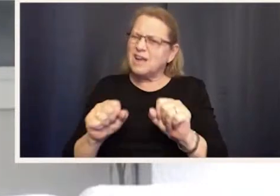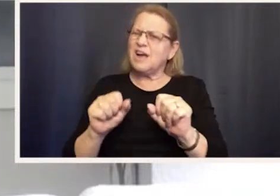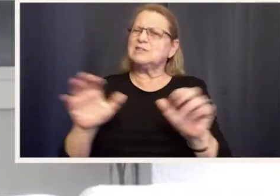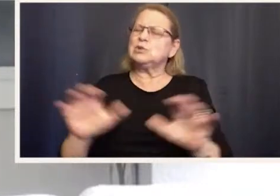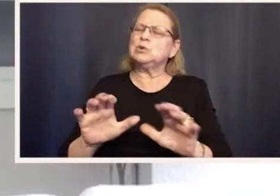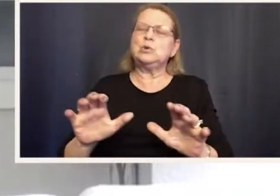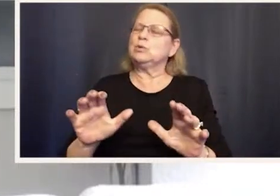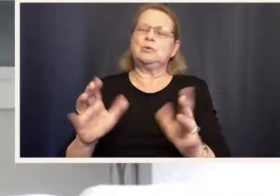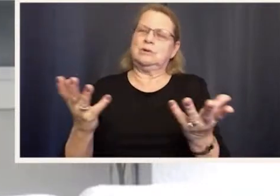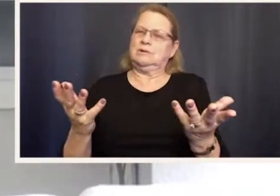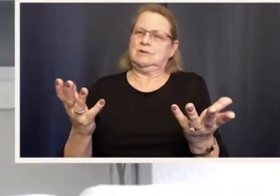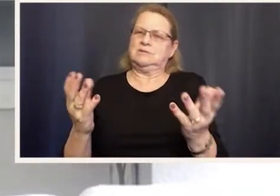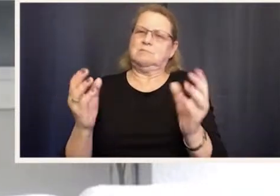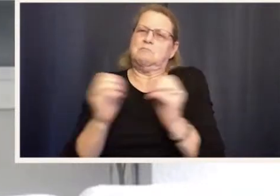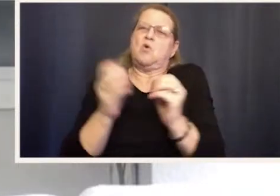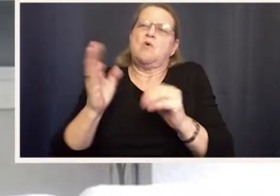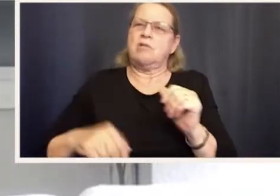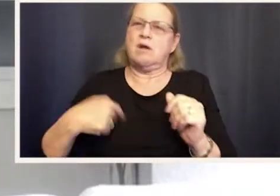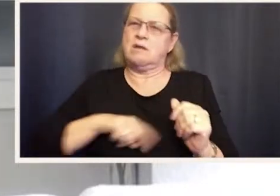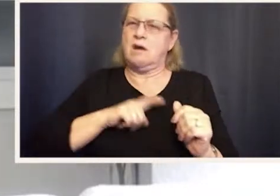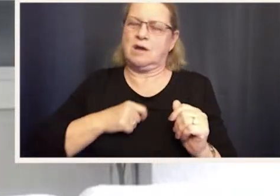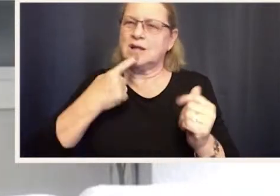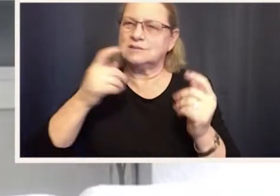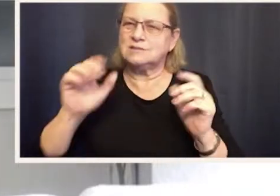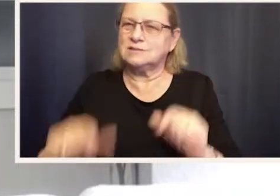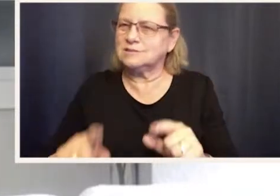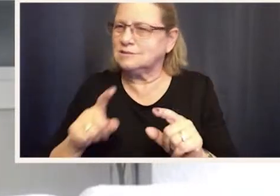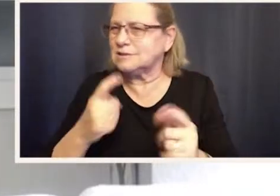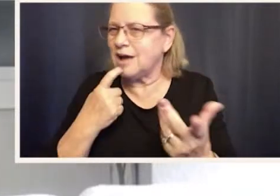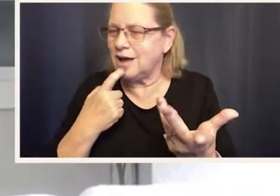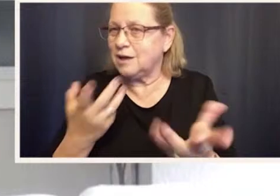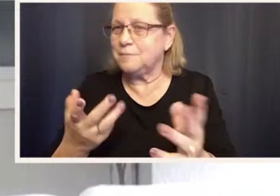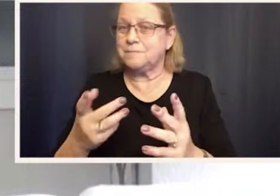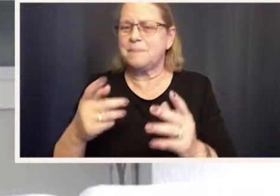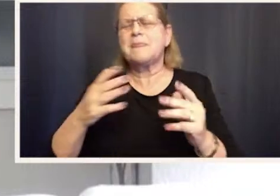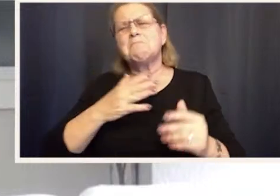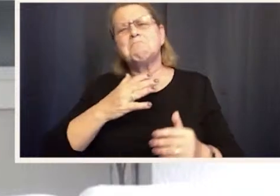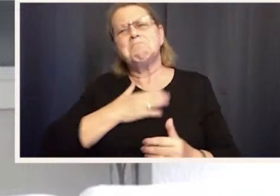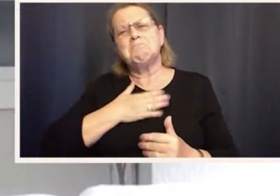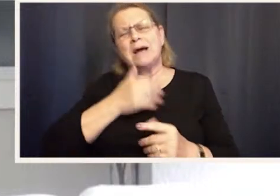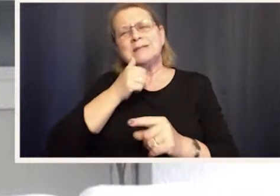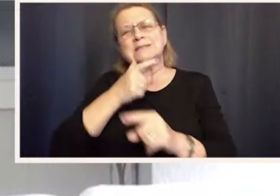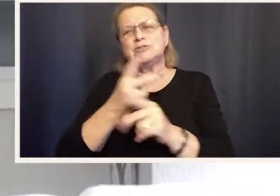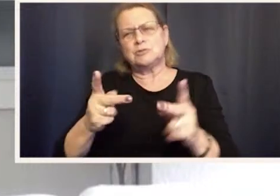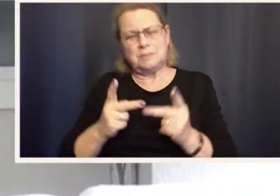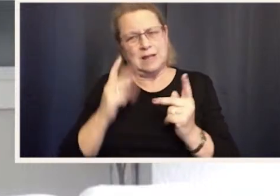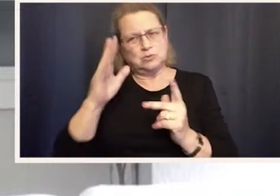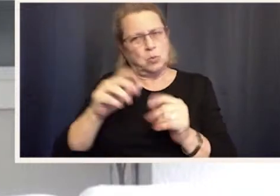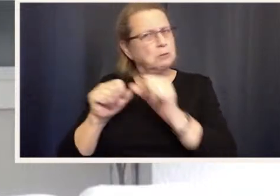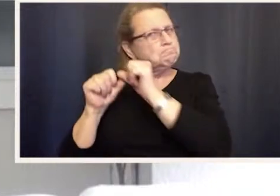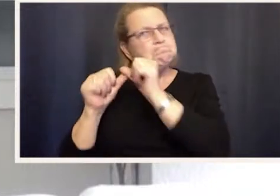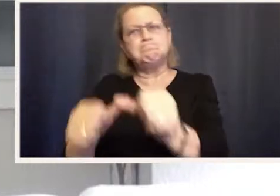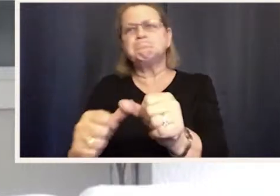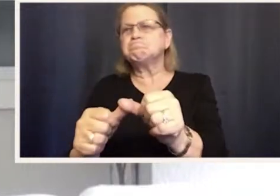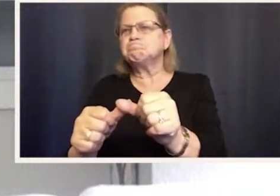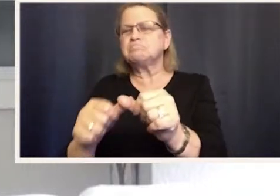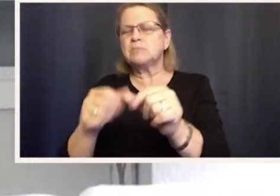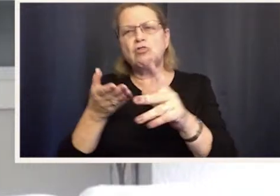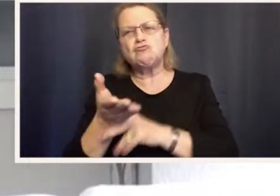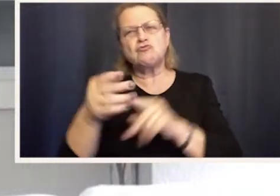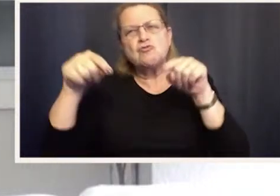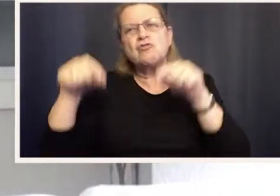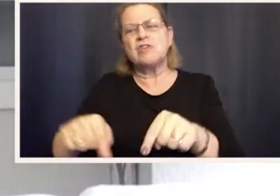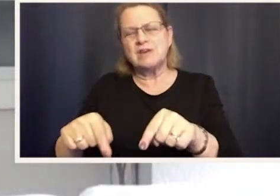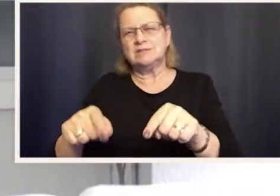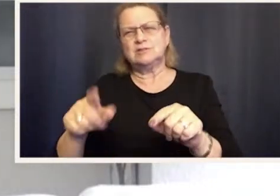make is beyond words. My Sister's Place will weather this storm. and will be there for survivors.